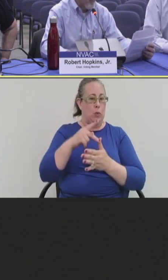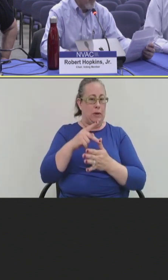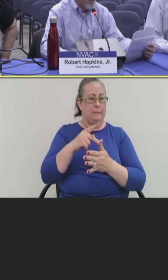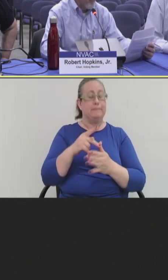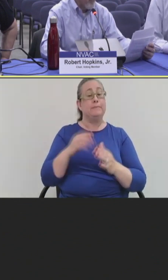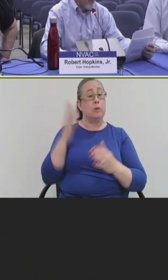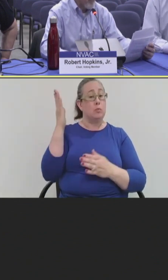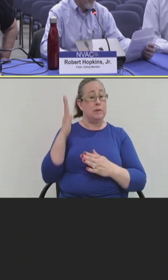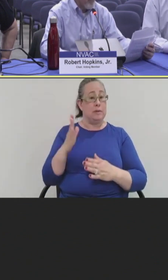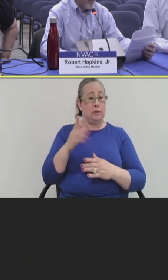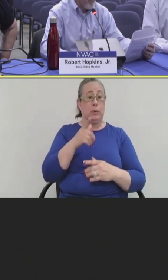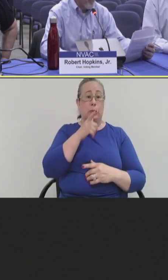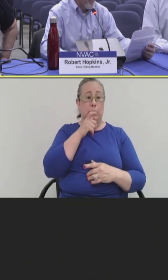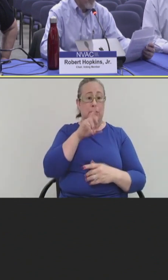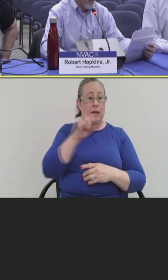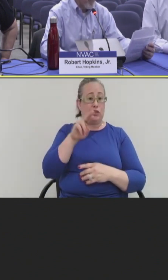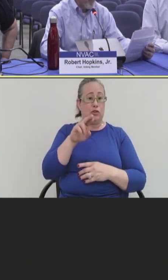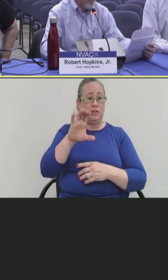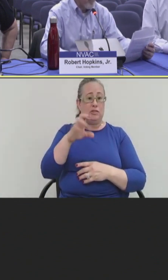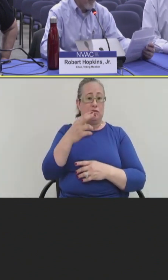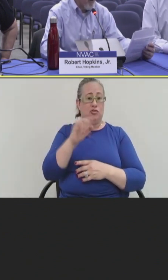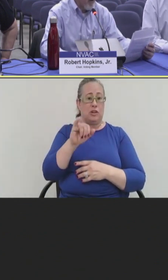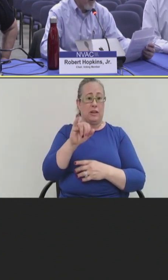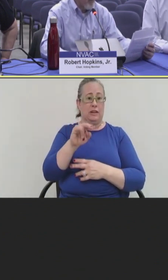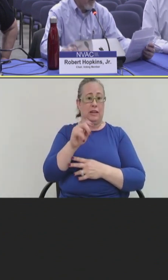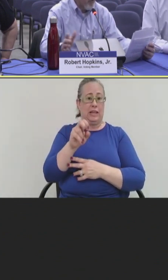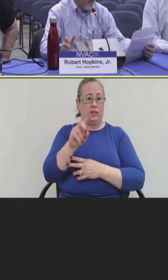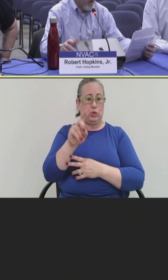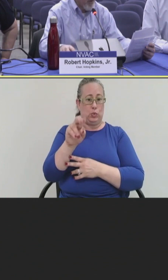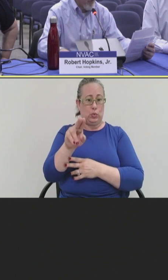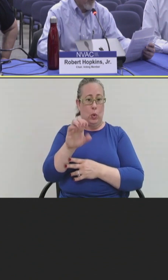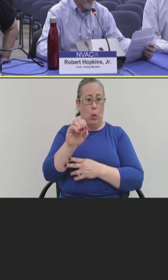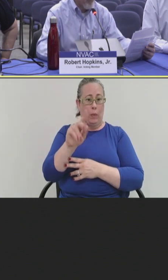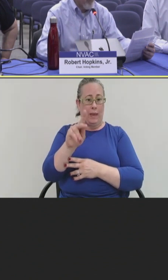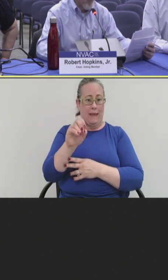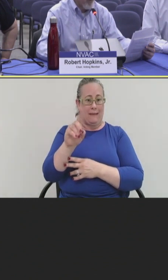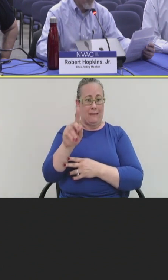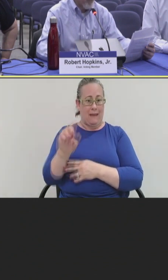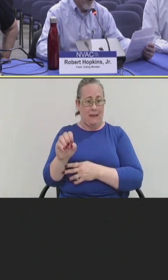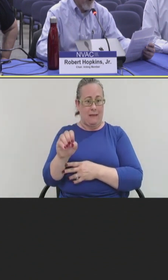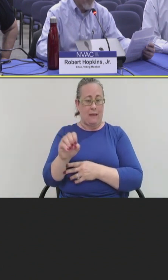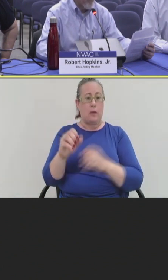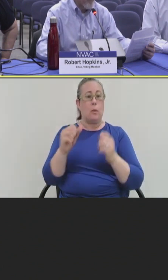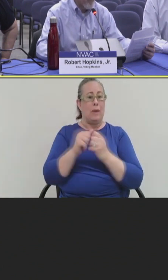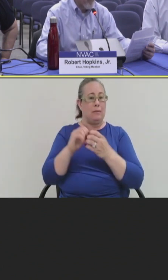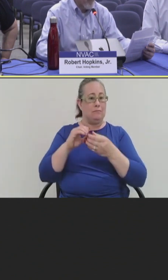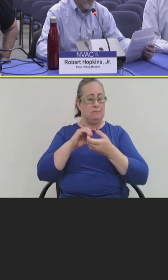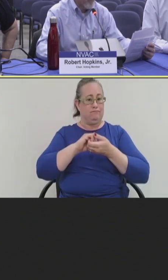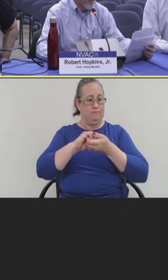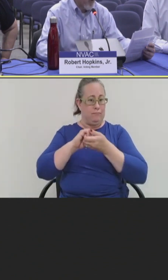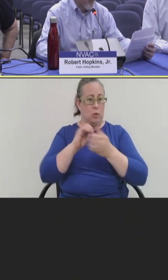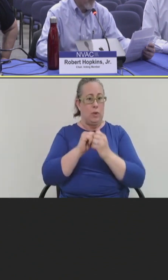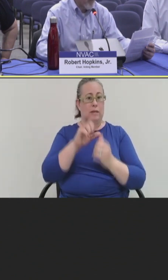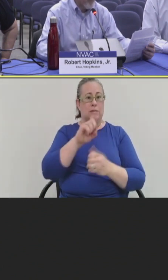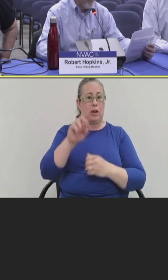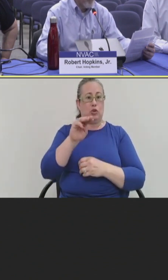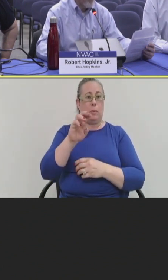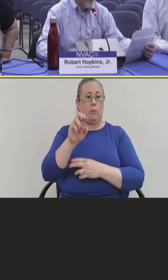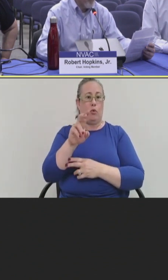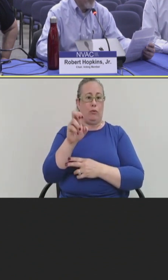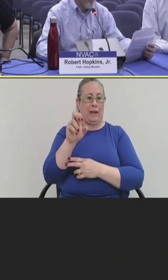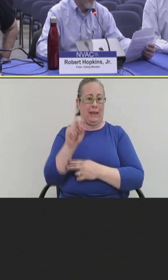will be Dr. Chinedu Okeke with collaboration with Maureen Goodenow from the U.S. Department of Health and